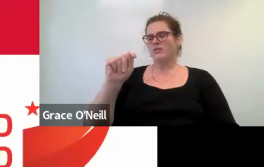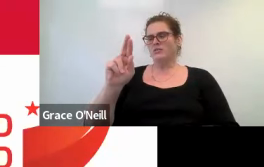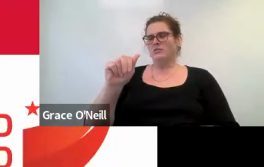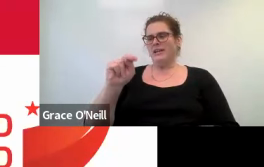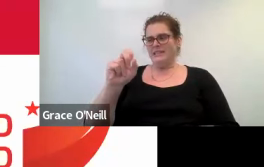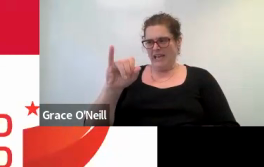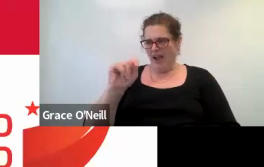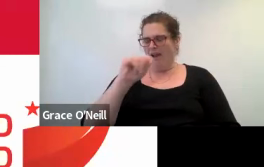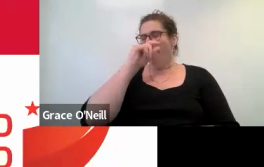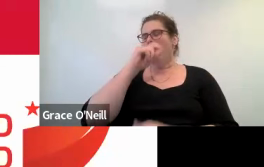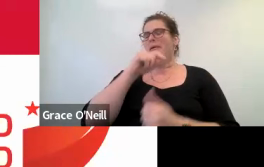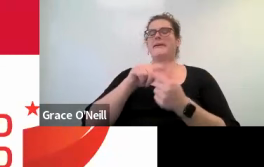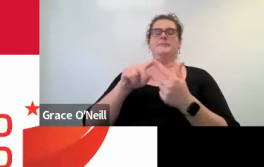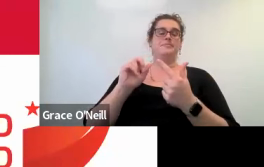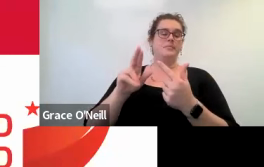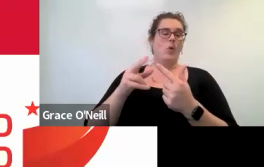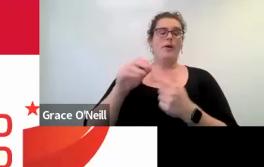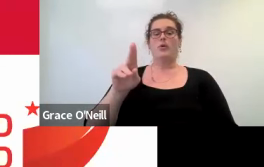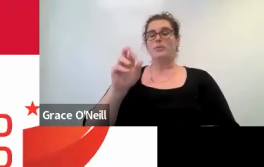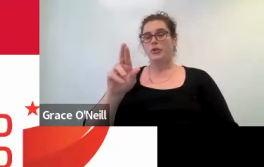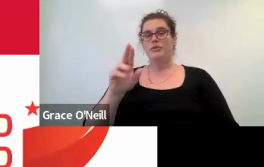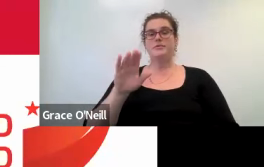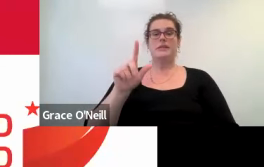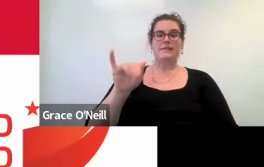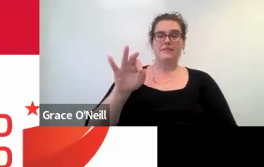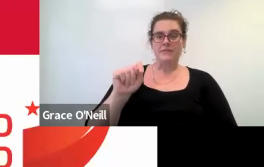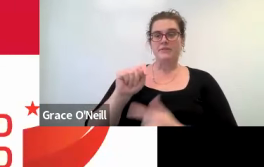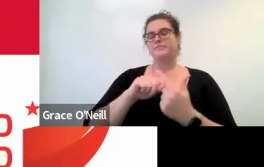transportation, personal car, ride share, respectively.